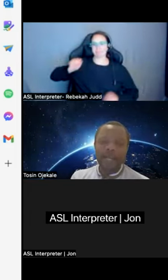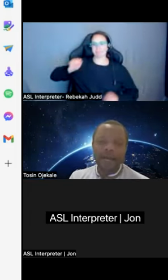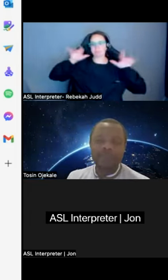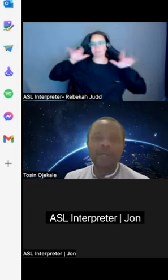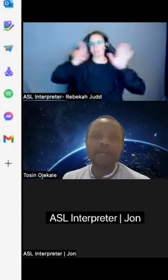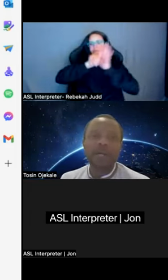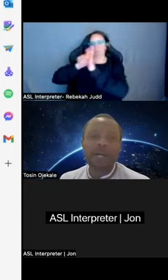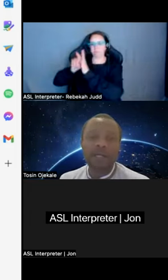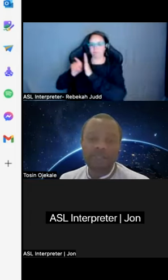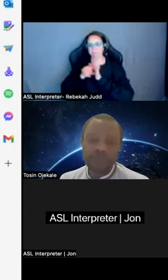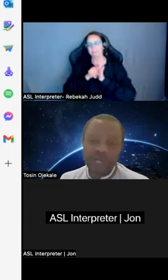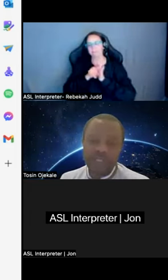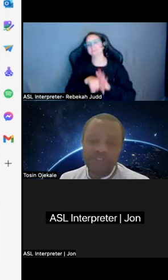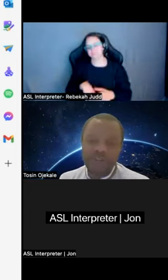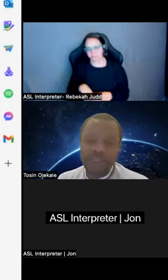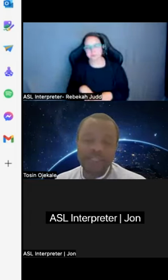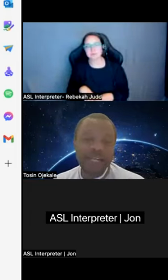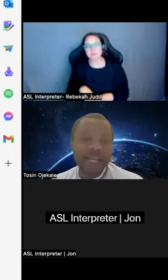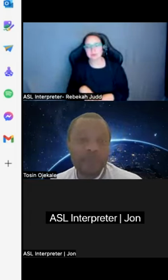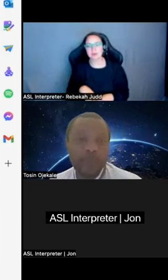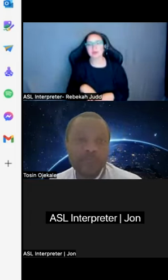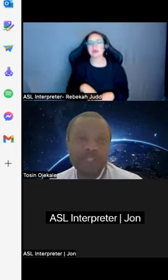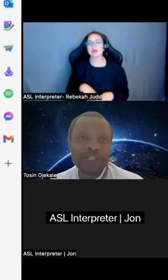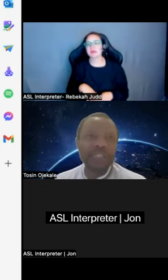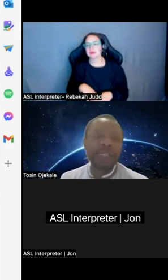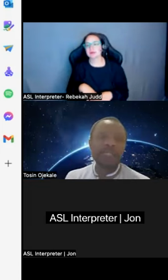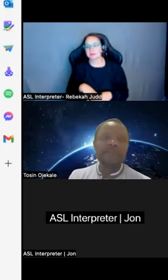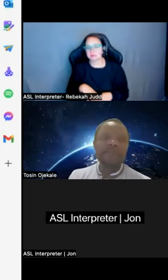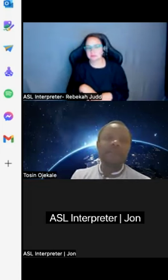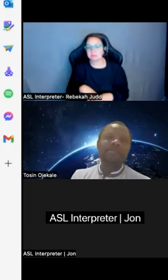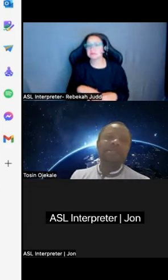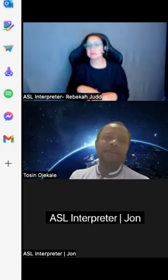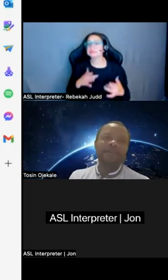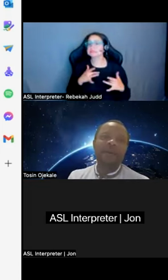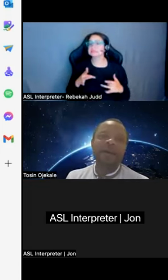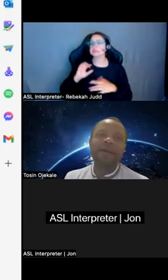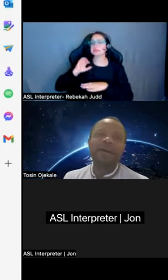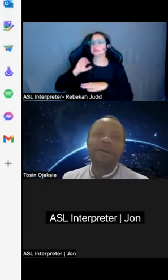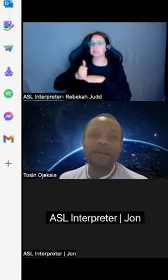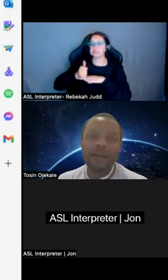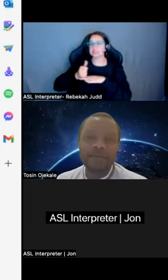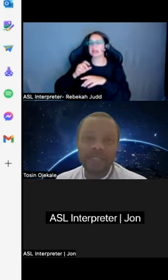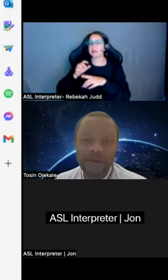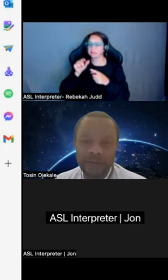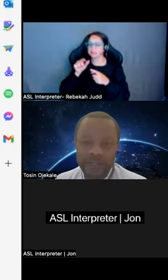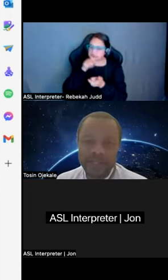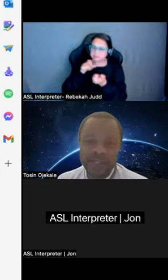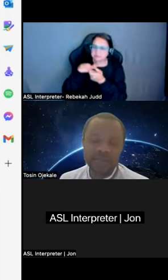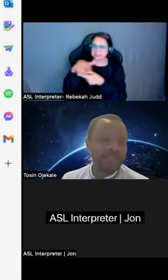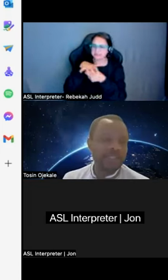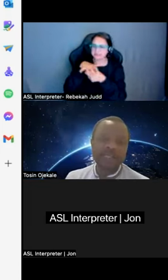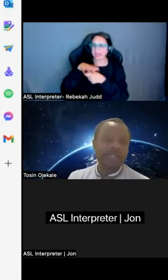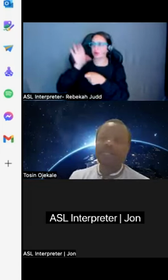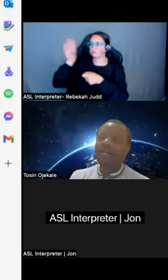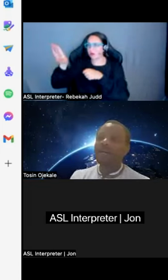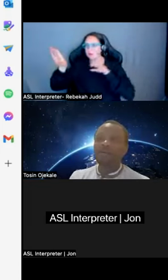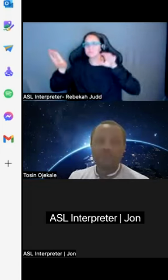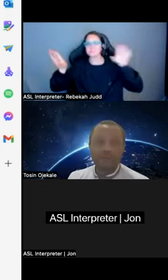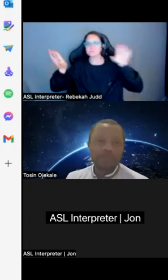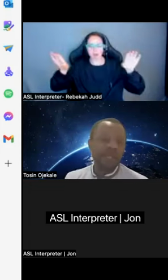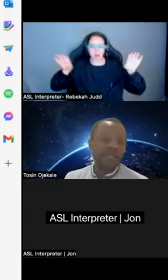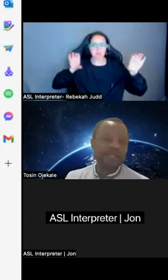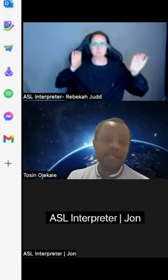fire alarm, usually strategically positioned in different area around the office, data